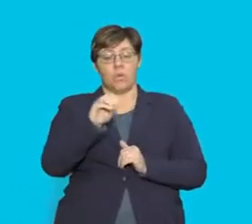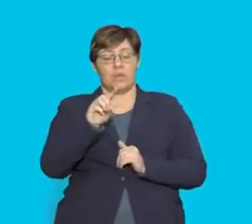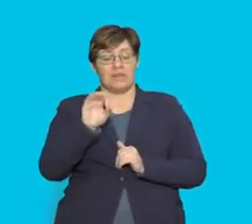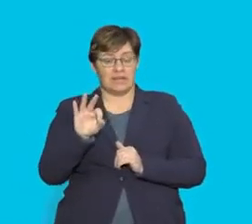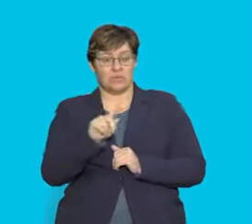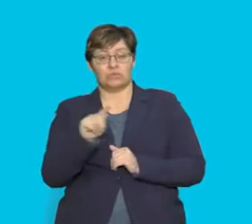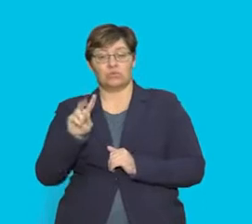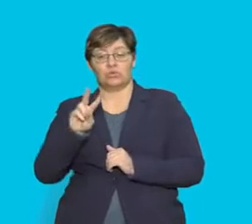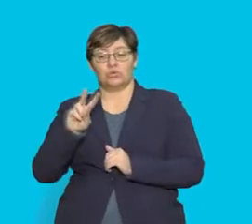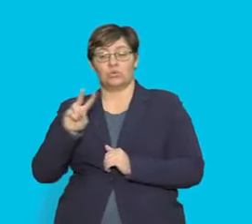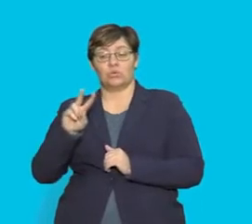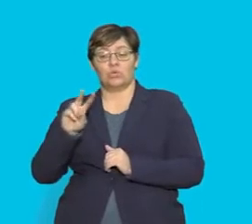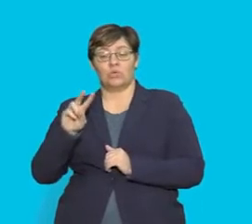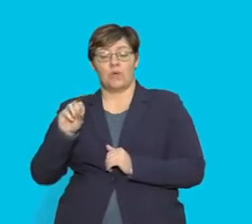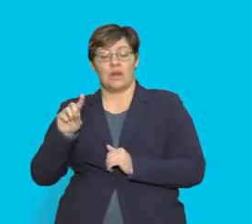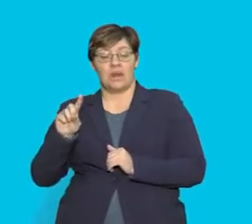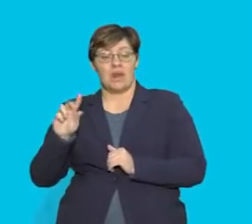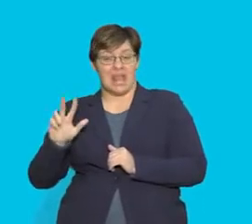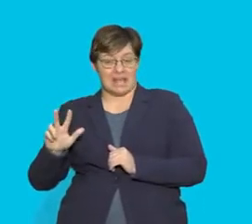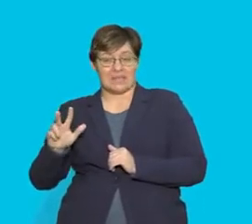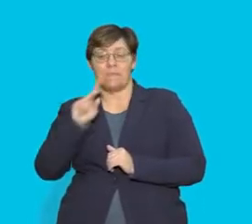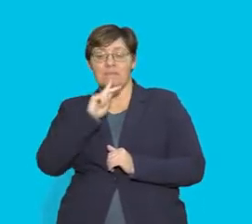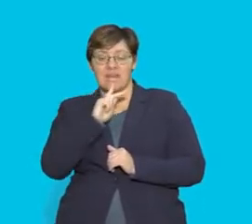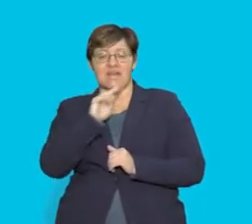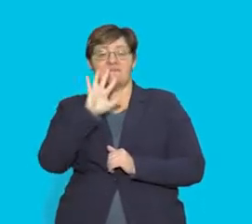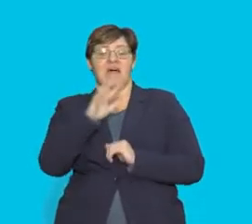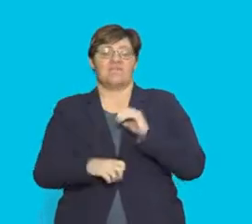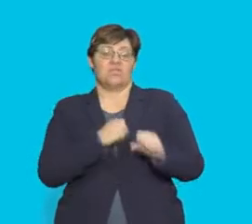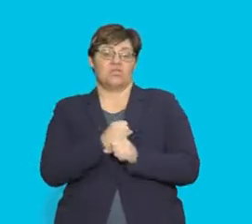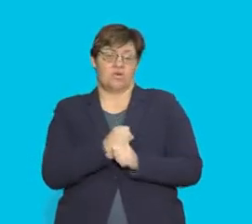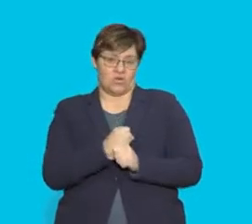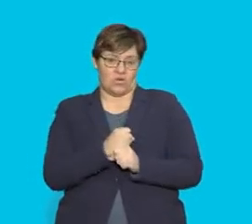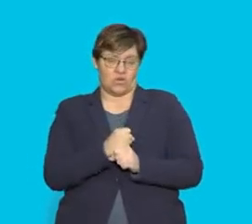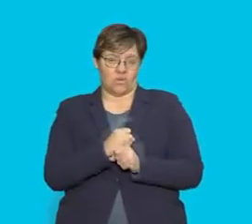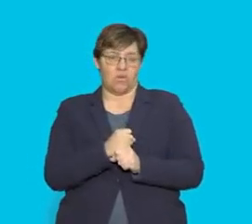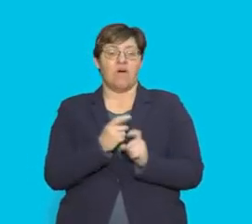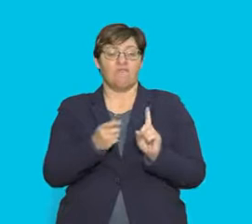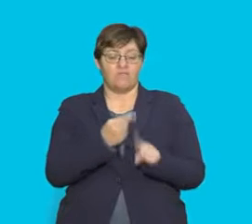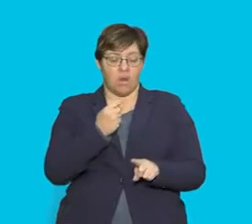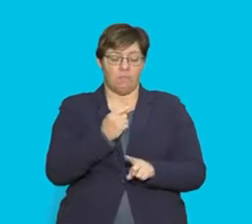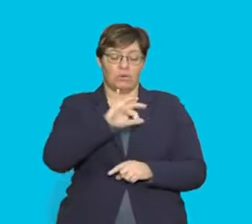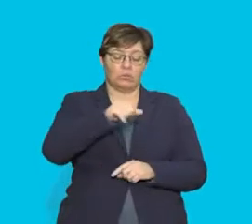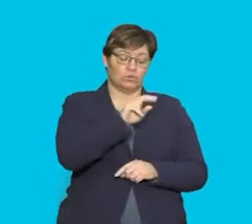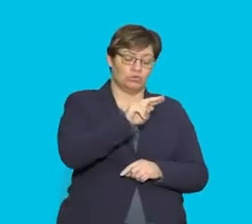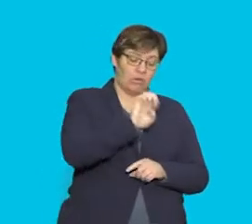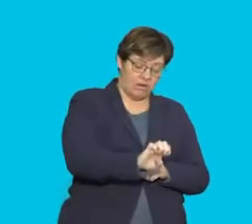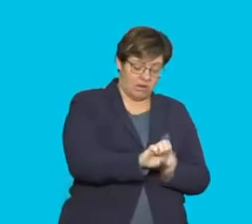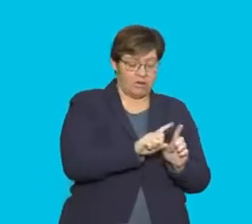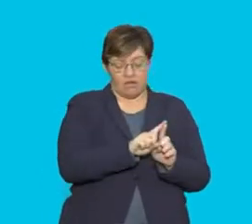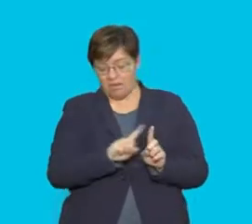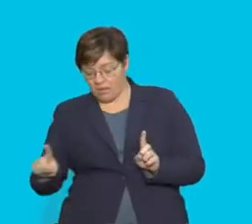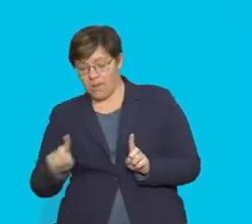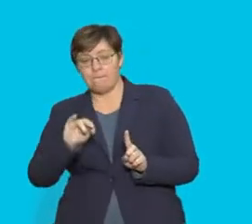to 2018, this is 5 years. And also it makes sense that it's 5 years because it's from June to May. That makes